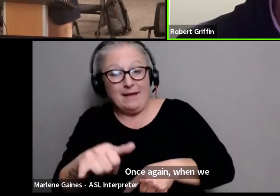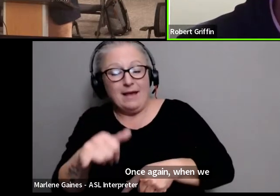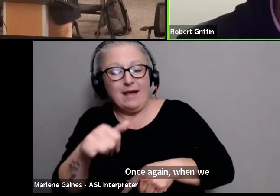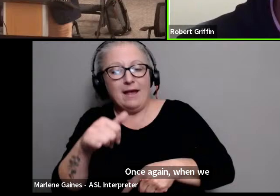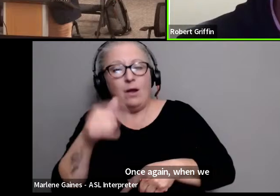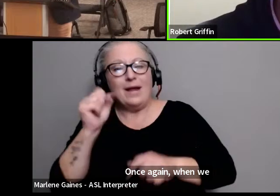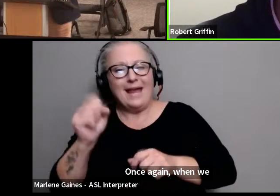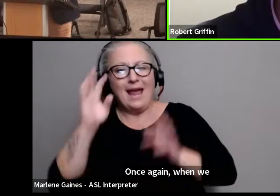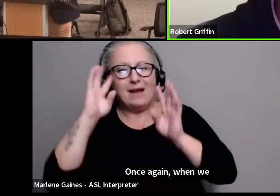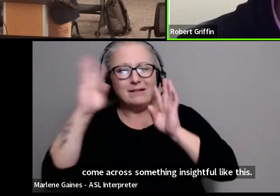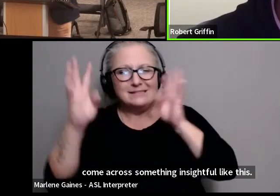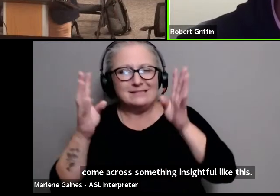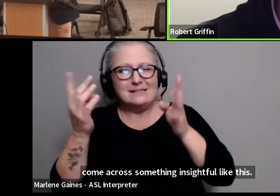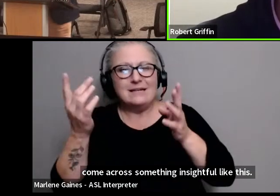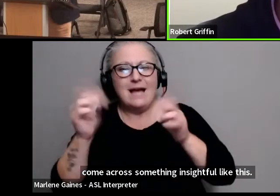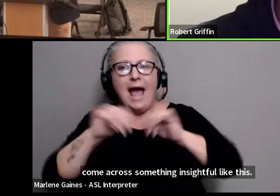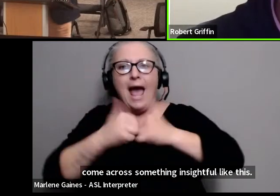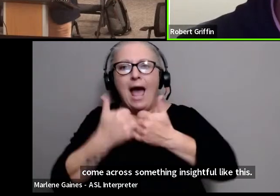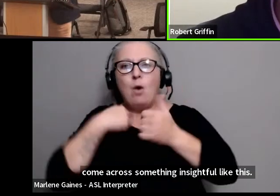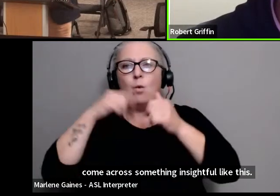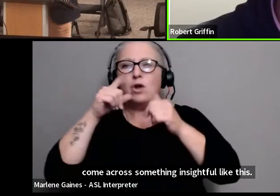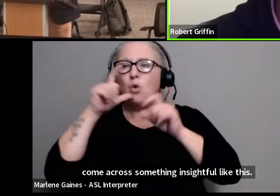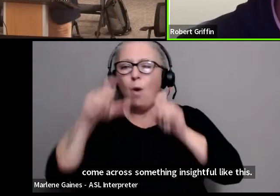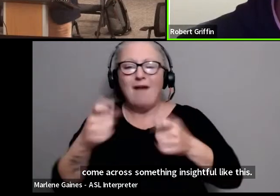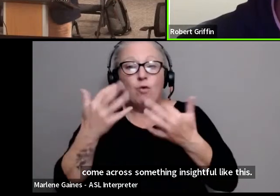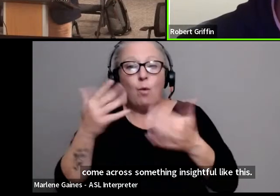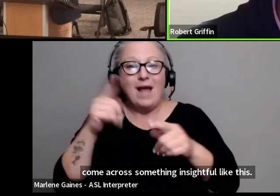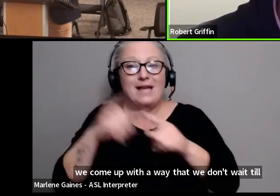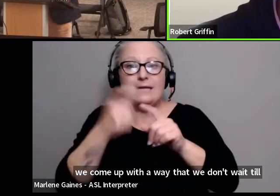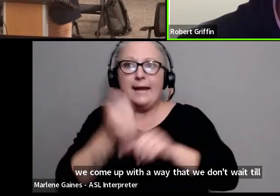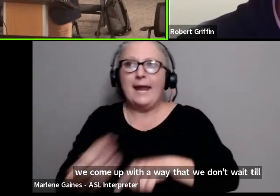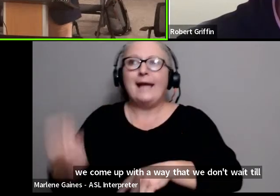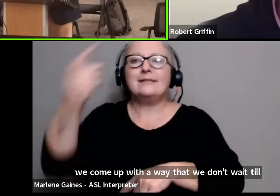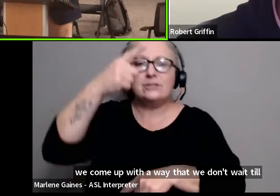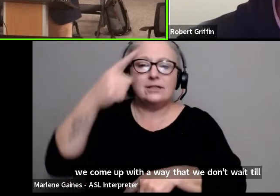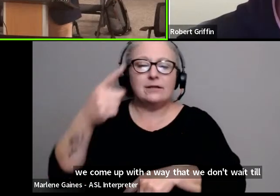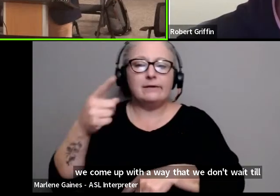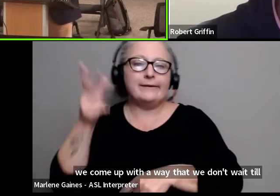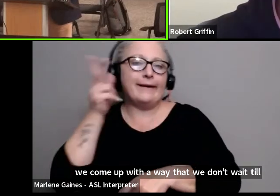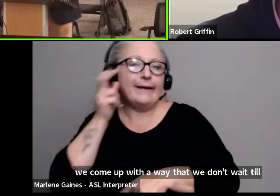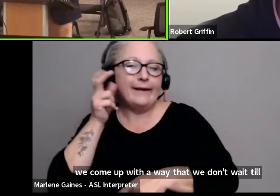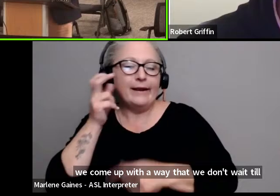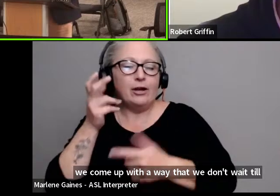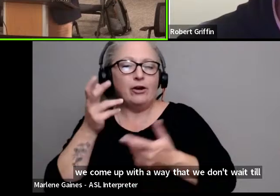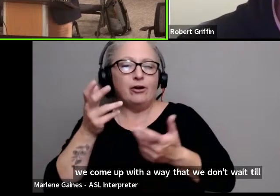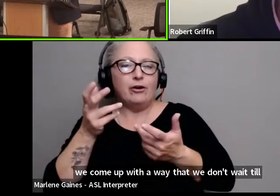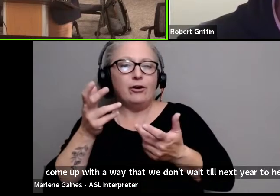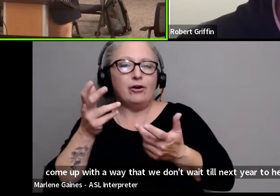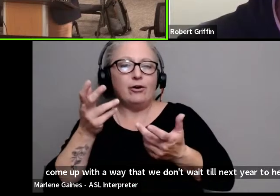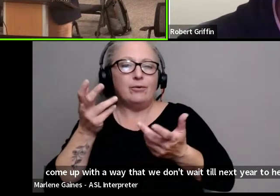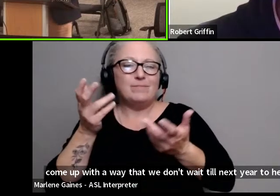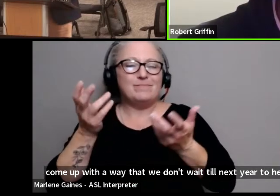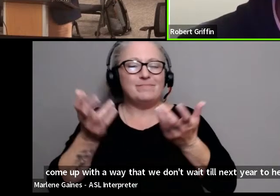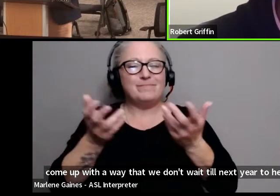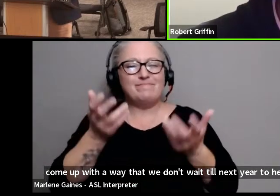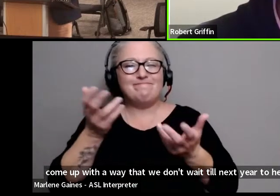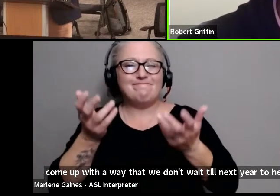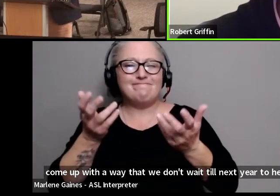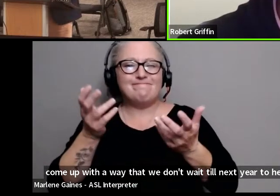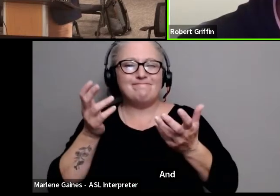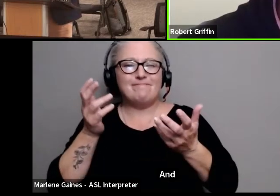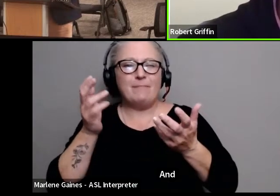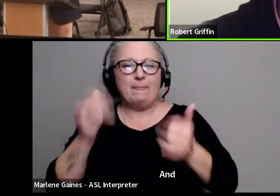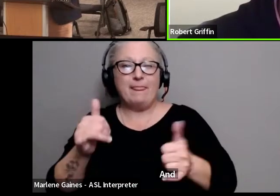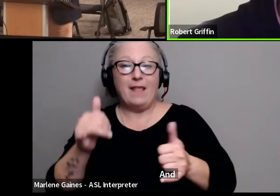come up with a way that we don't wait till next year to hear. And this is kind of addressed